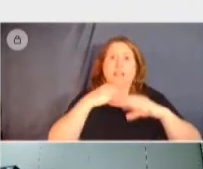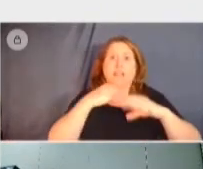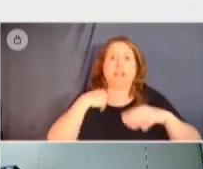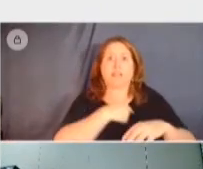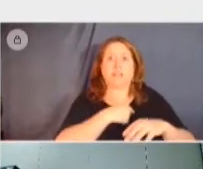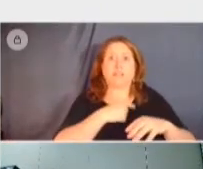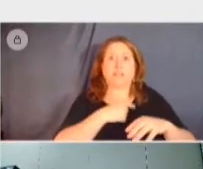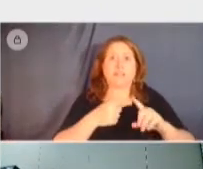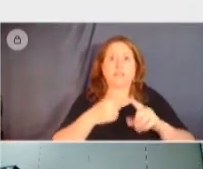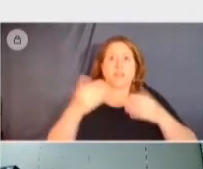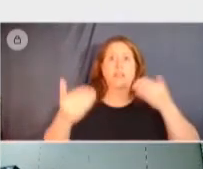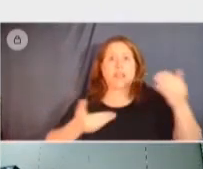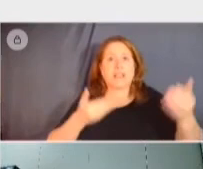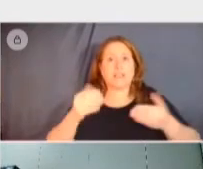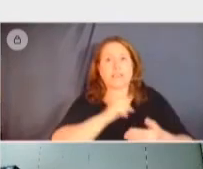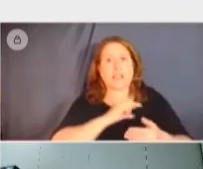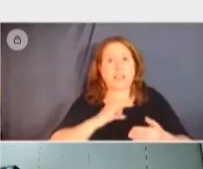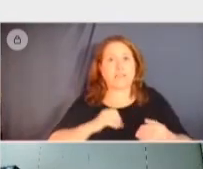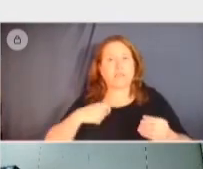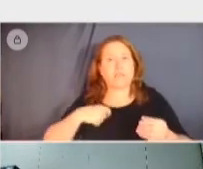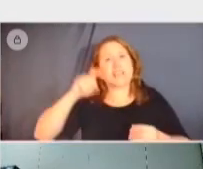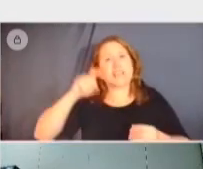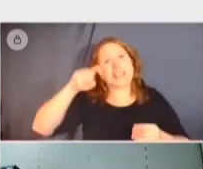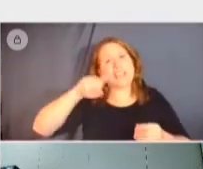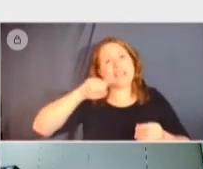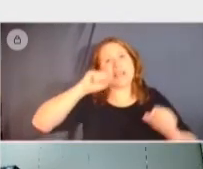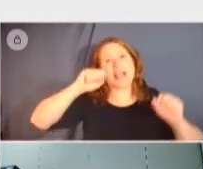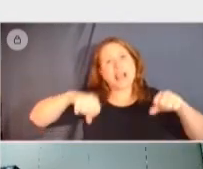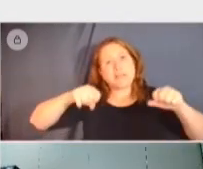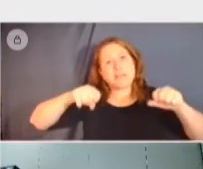staff once we've made those decisions. And